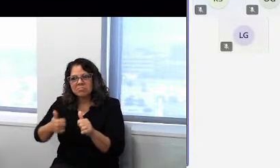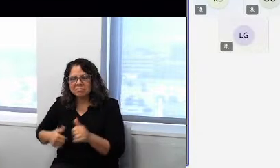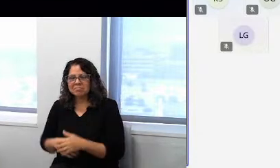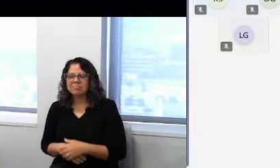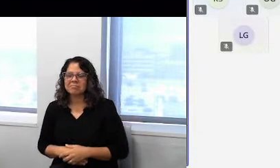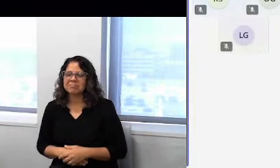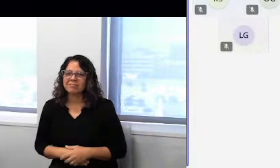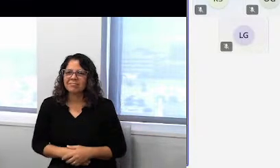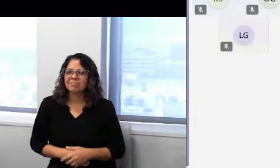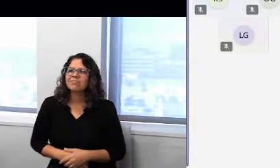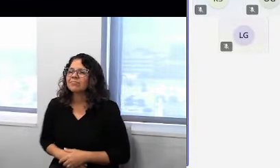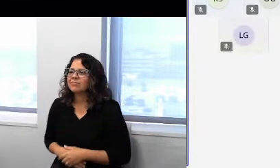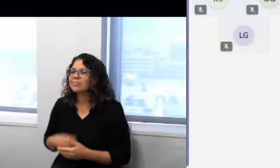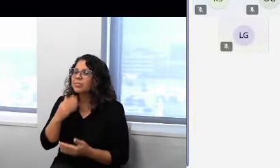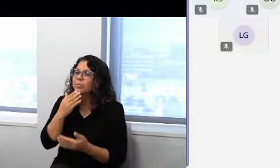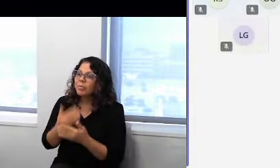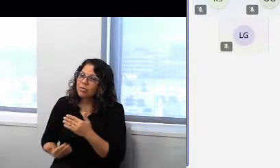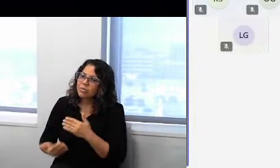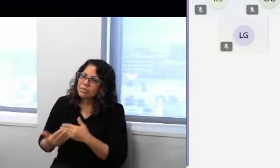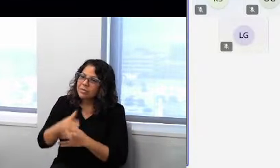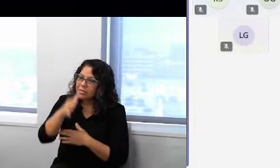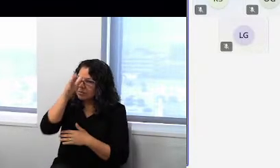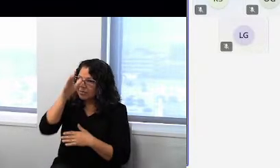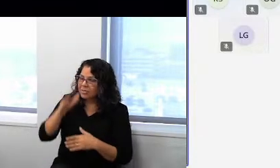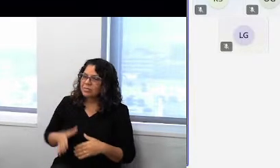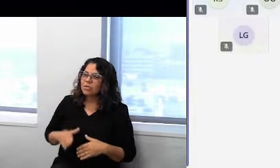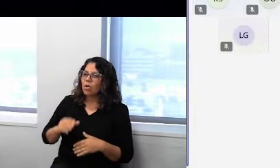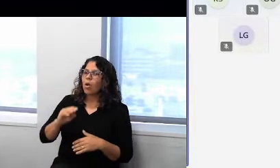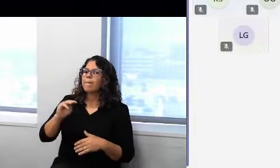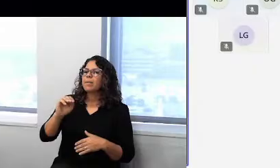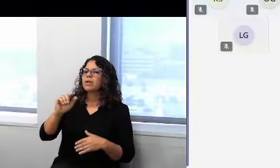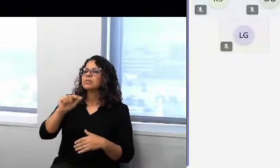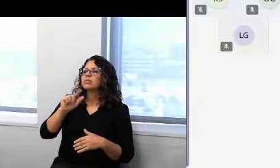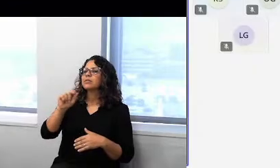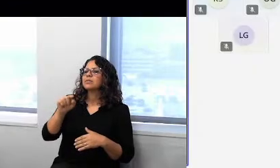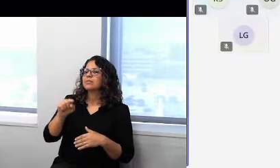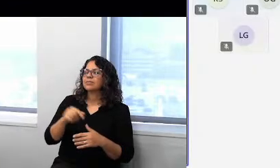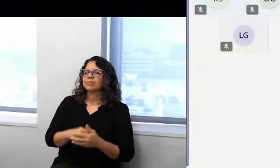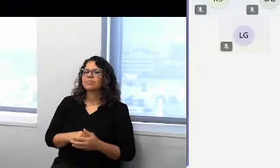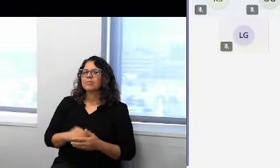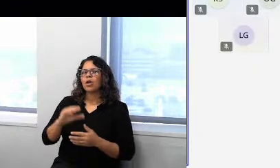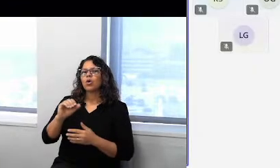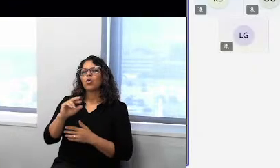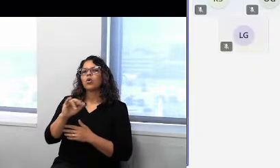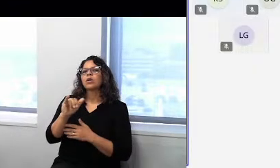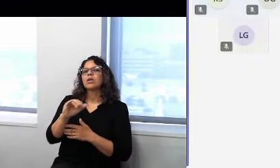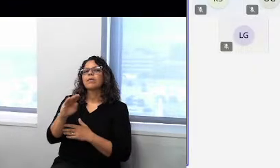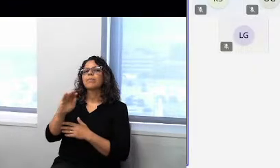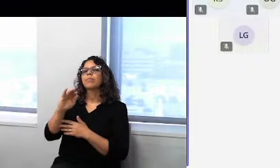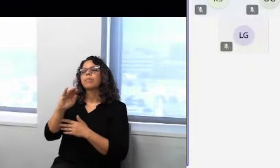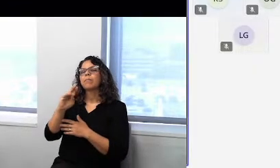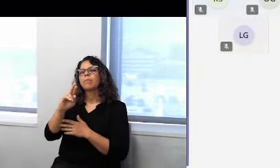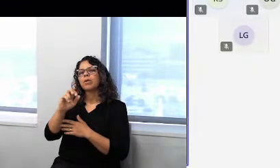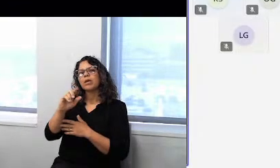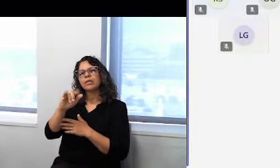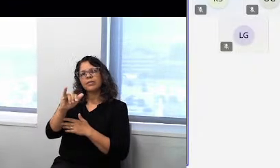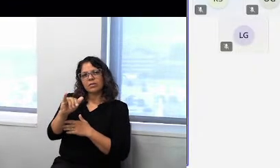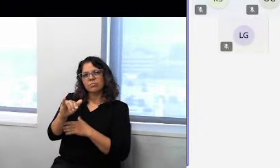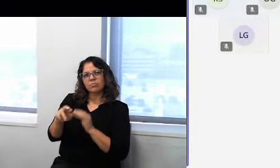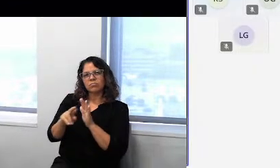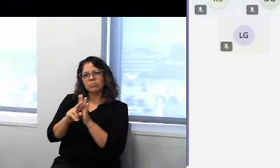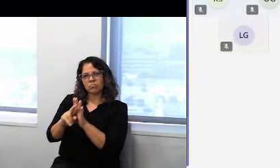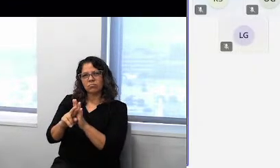Good morning, Mr. Melendez. For the record, Corey Brady, Weil, Gotchel, and Manges, speaking on behalf of the bondholder group. Good